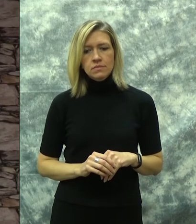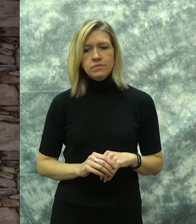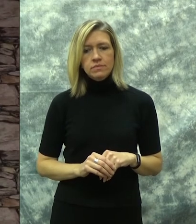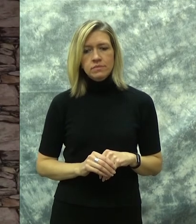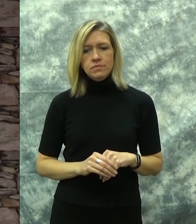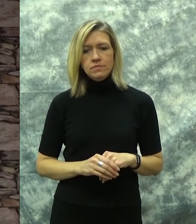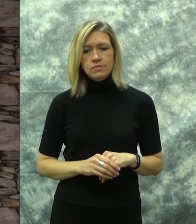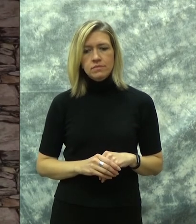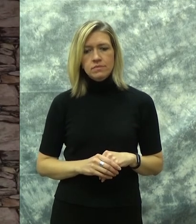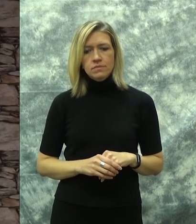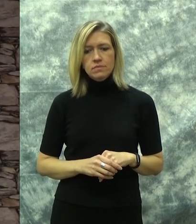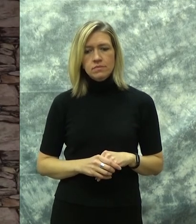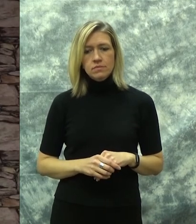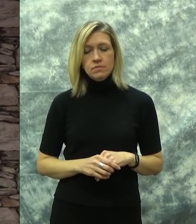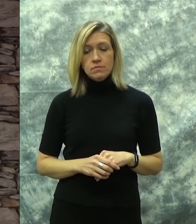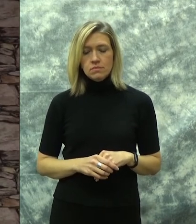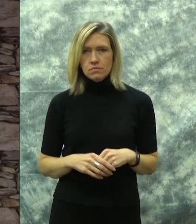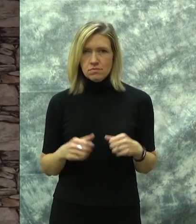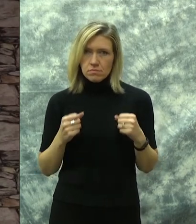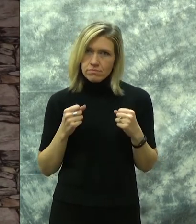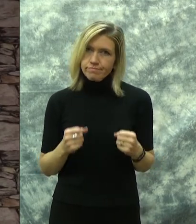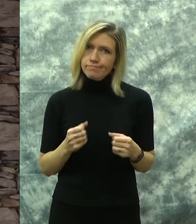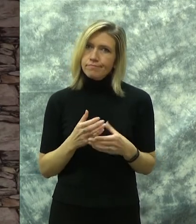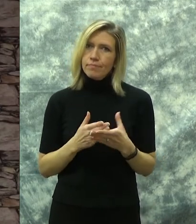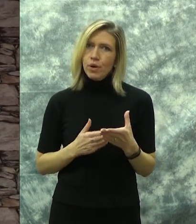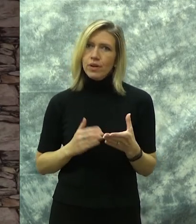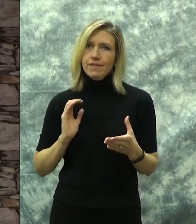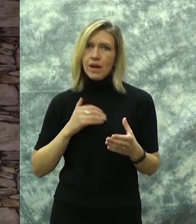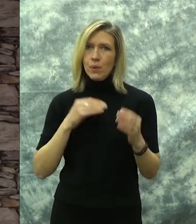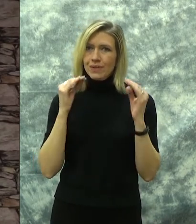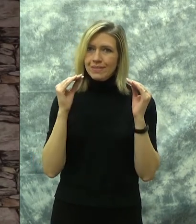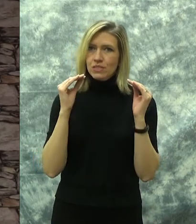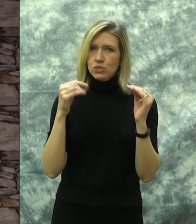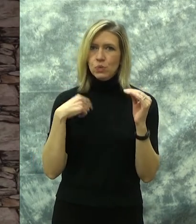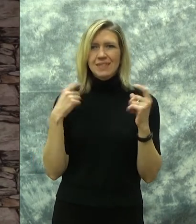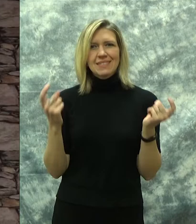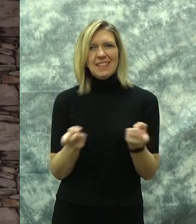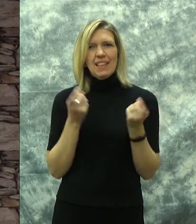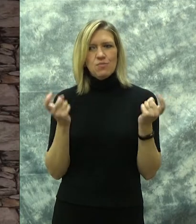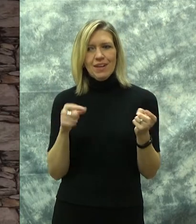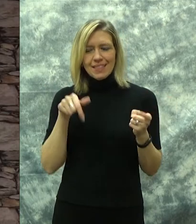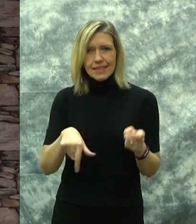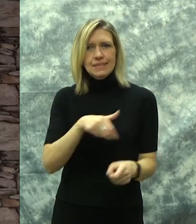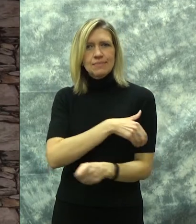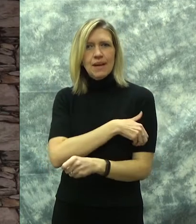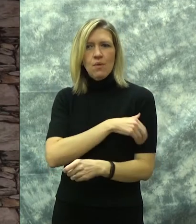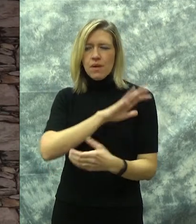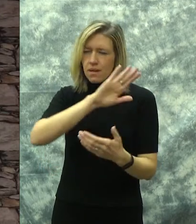And such a part of our teaching is that we celebrate this power in all people,